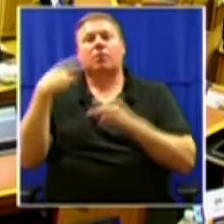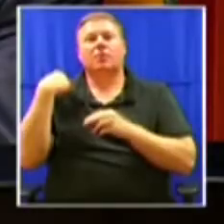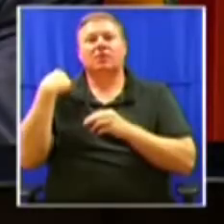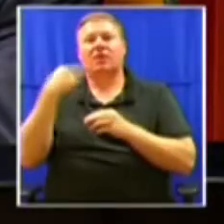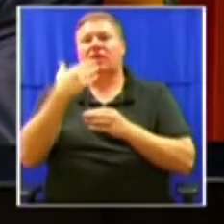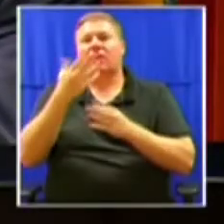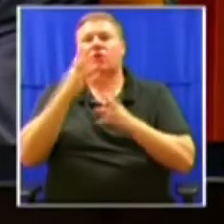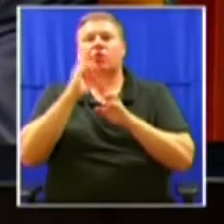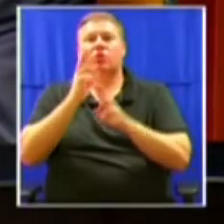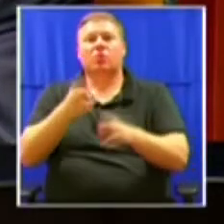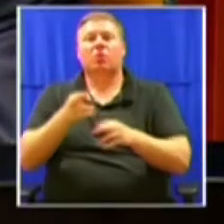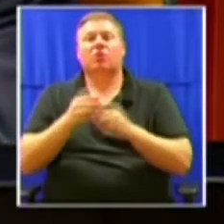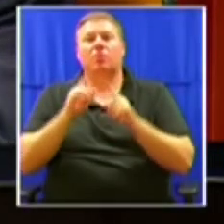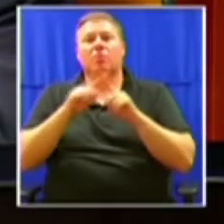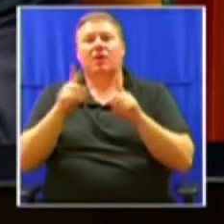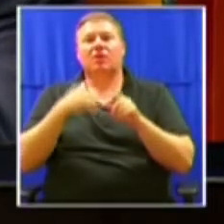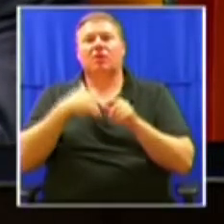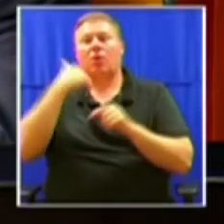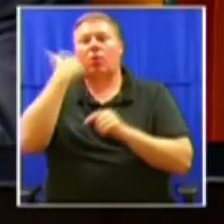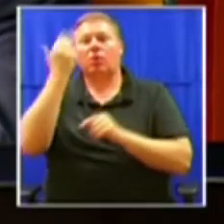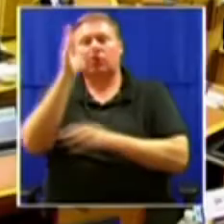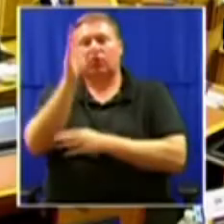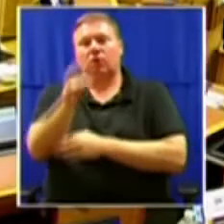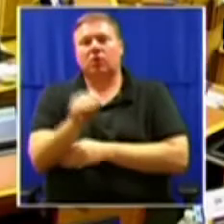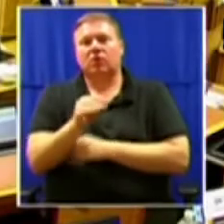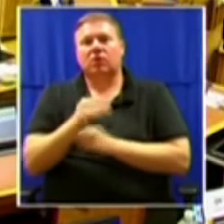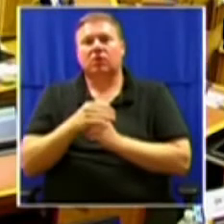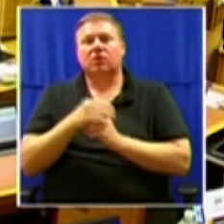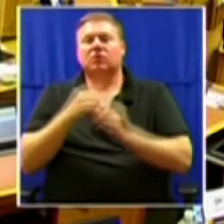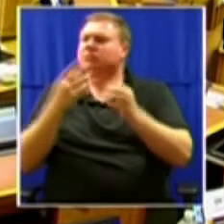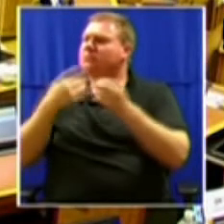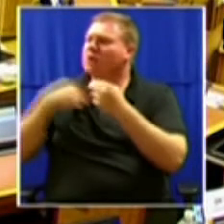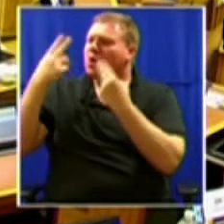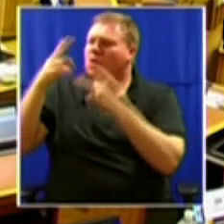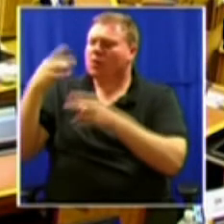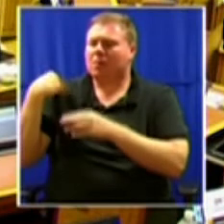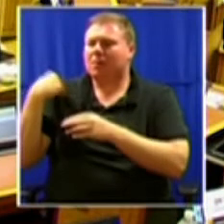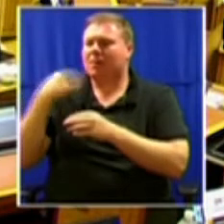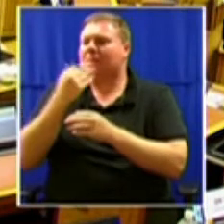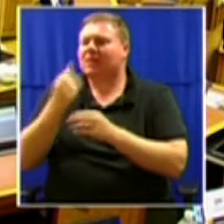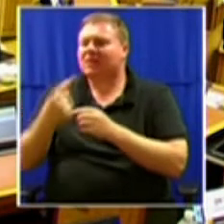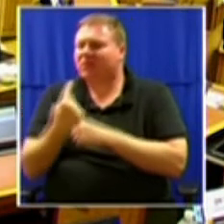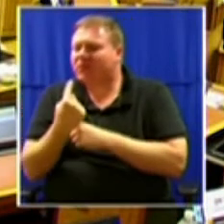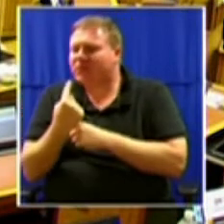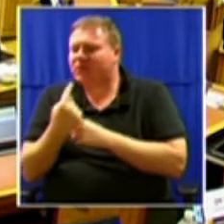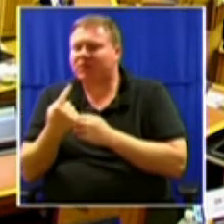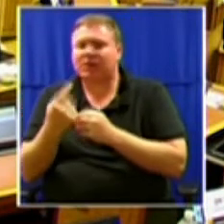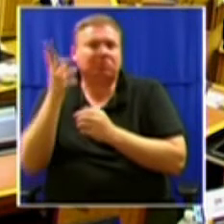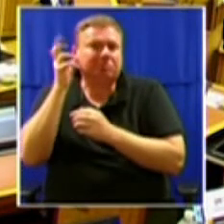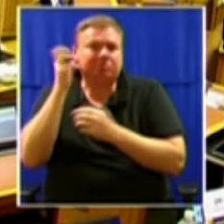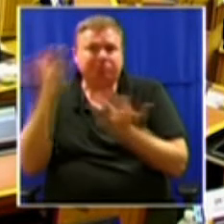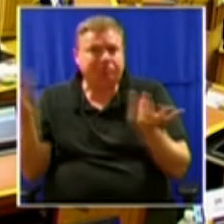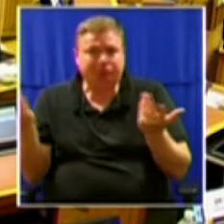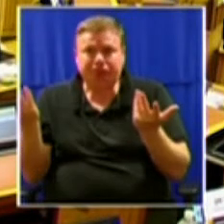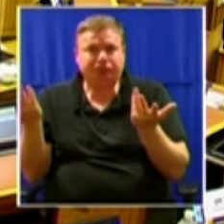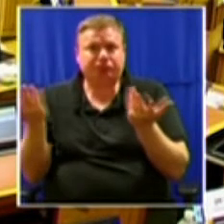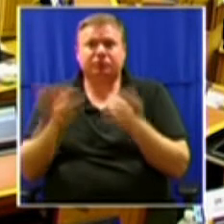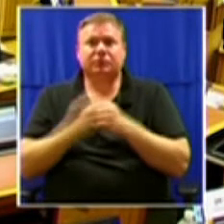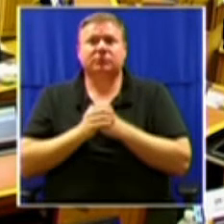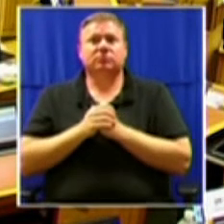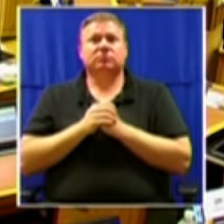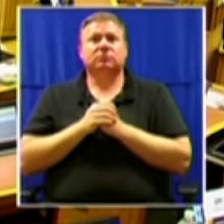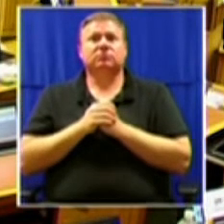I however, want to propose the expansion of... Honourable Member, will you just speak into the microphone, please? We can't hear you on the virtual platform